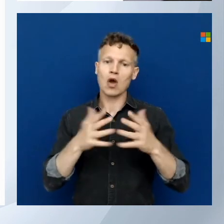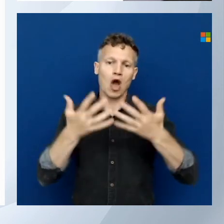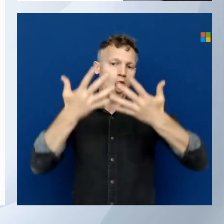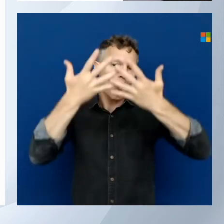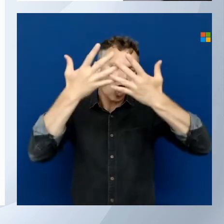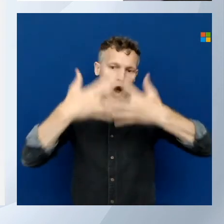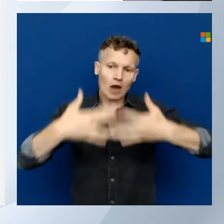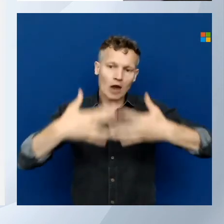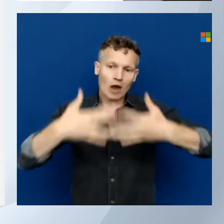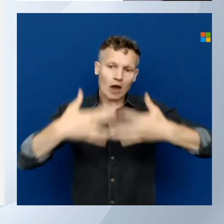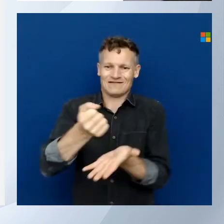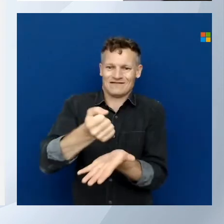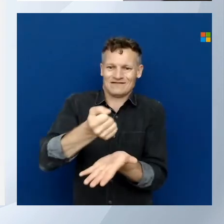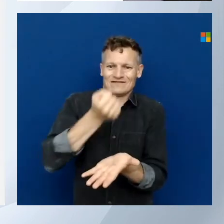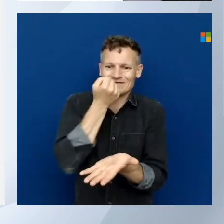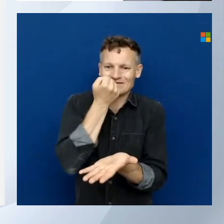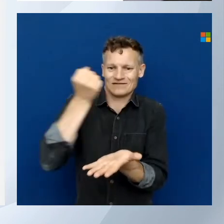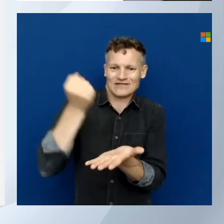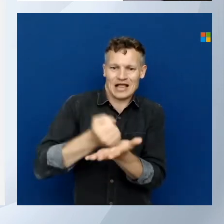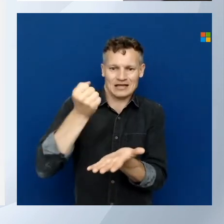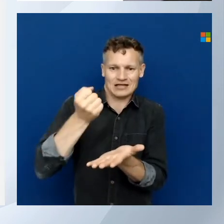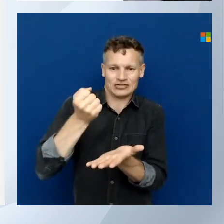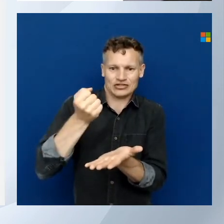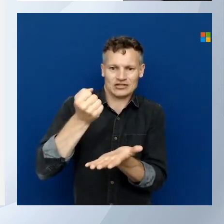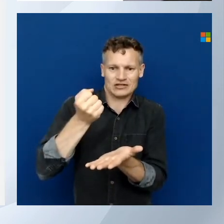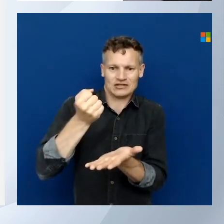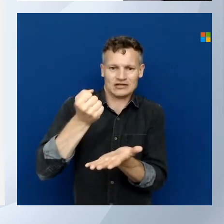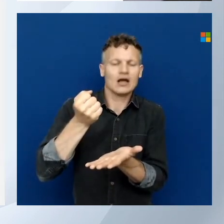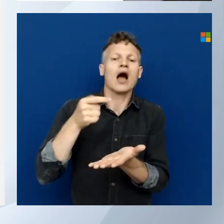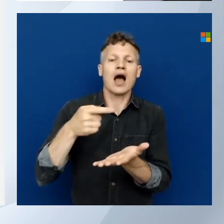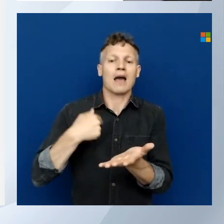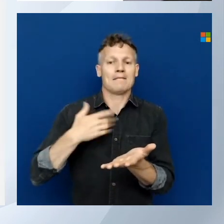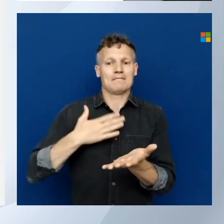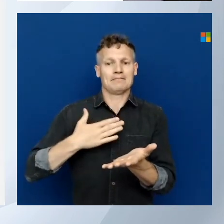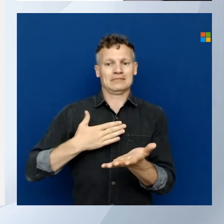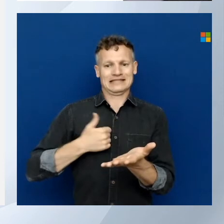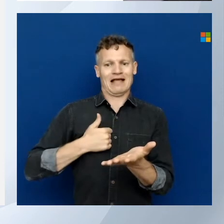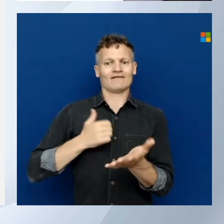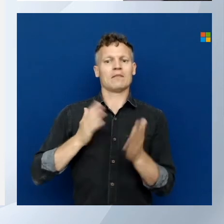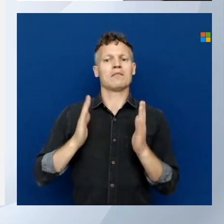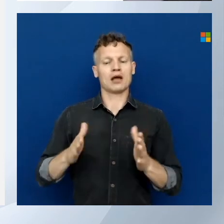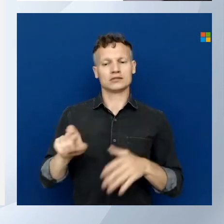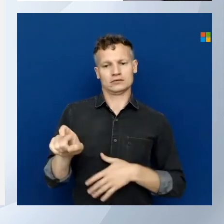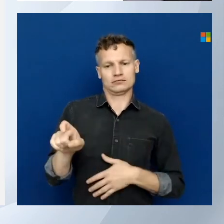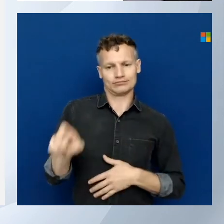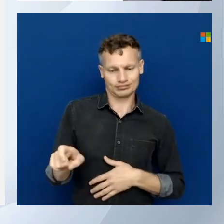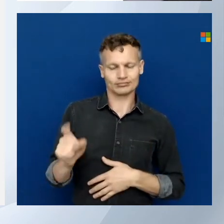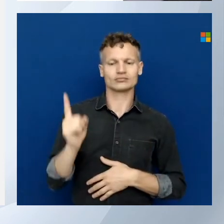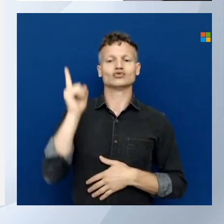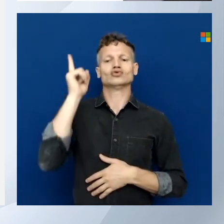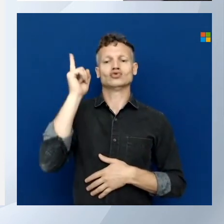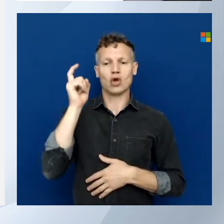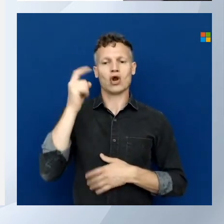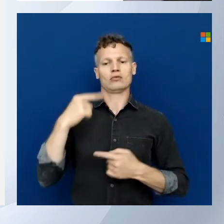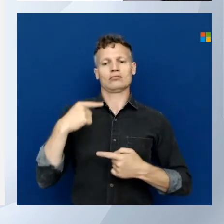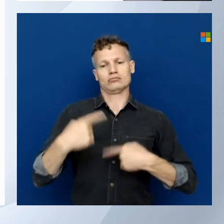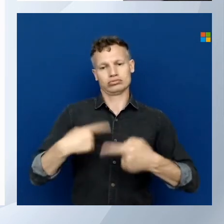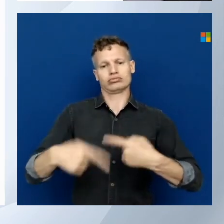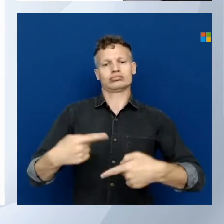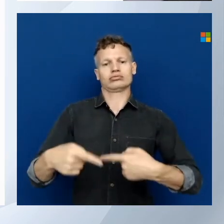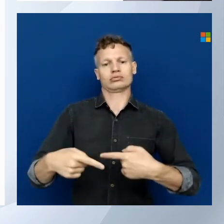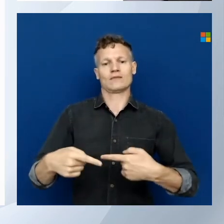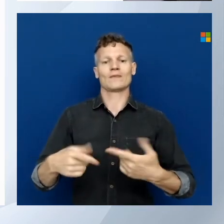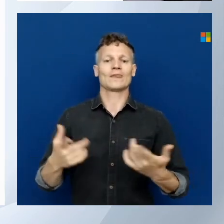manually start it. Zooming in on the pipeline, and as I said, it's not automatically deployed, so you still have